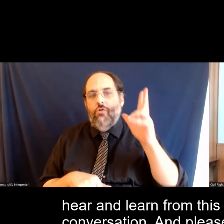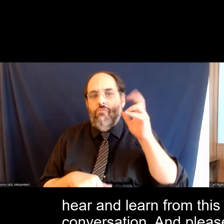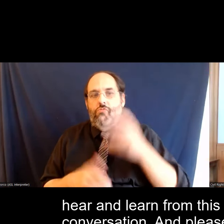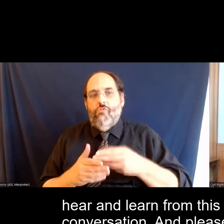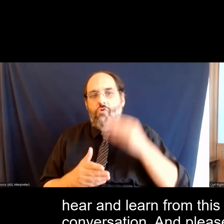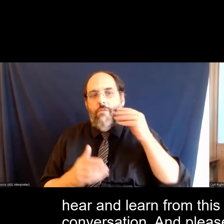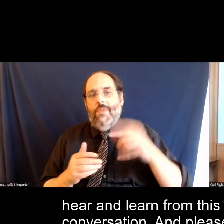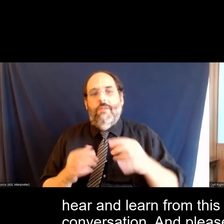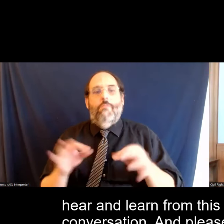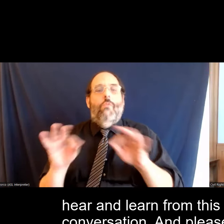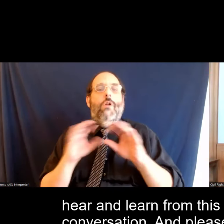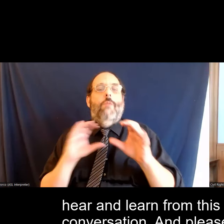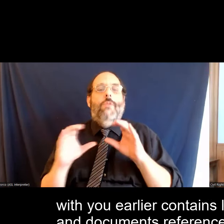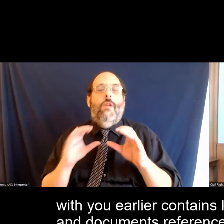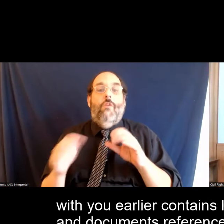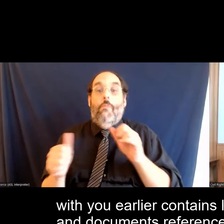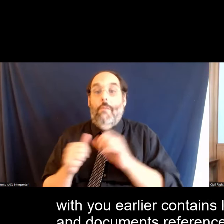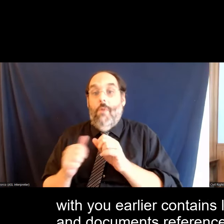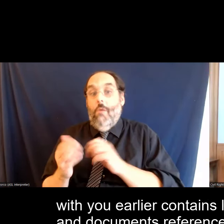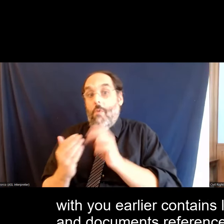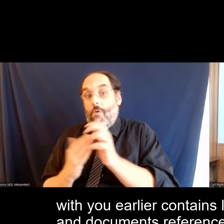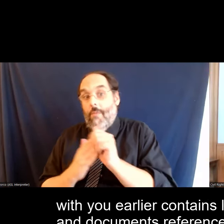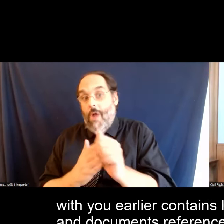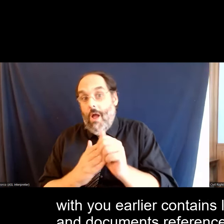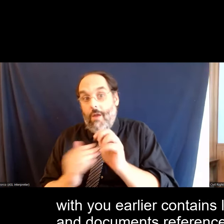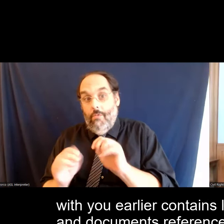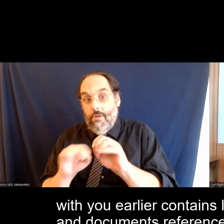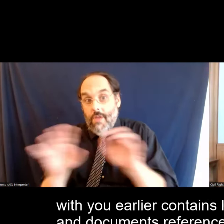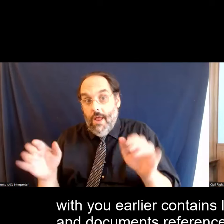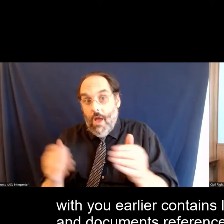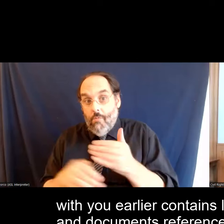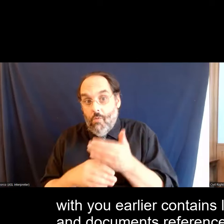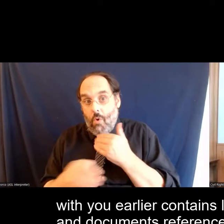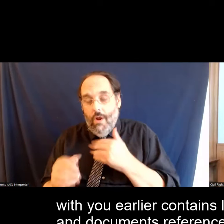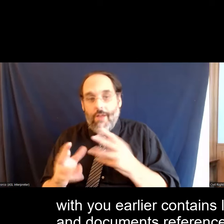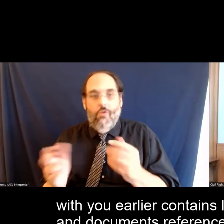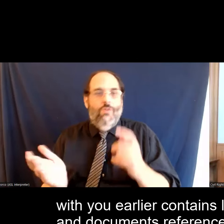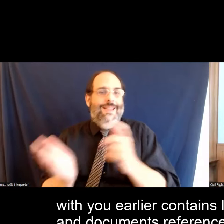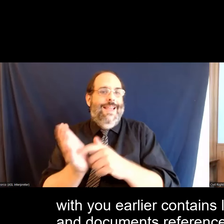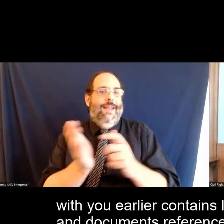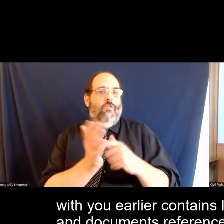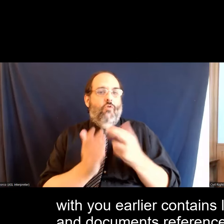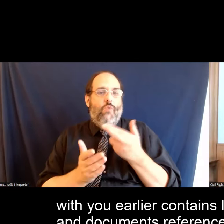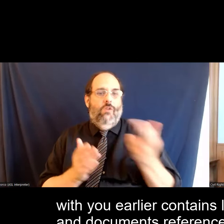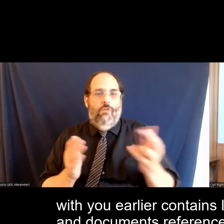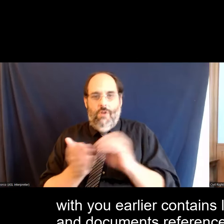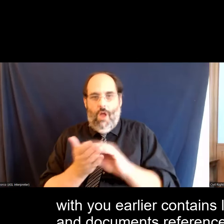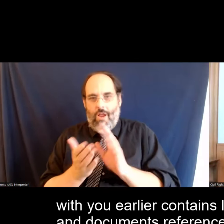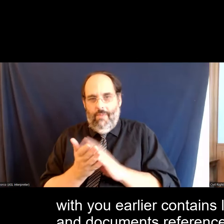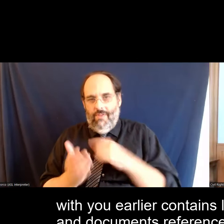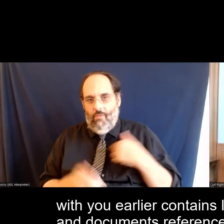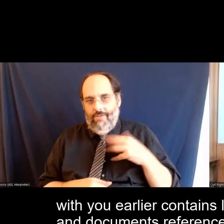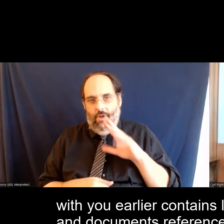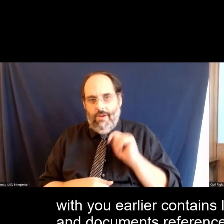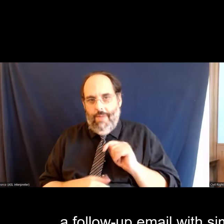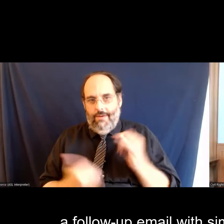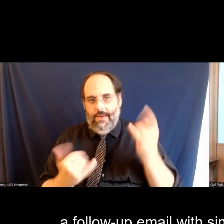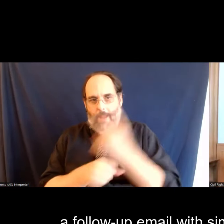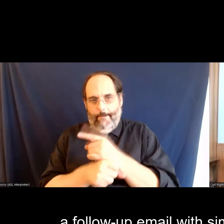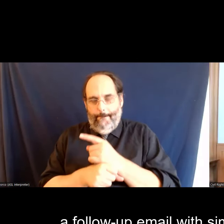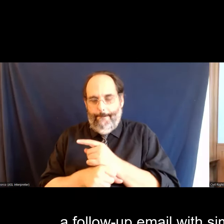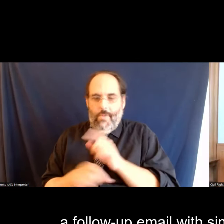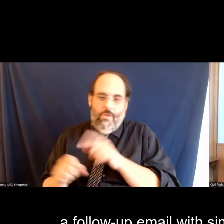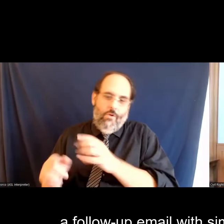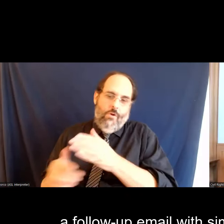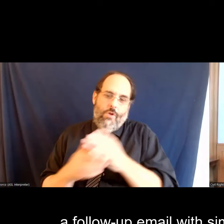please remember that our program guide shared with you earlier contains links to the resources and documents referenced today. We'll also share